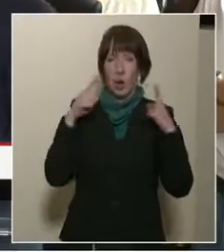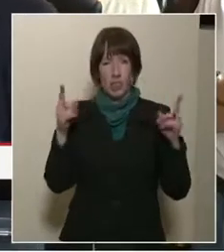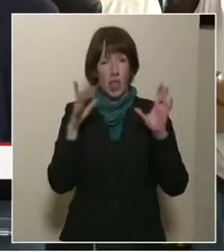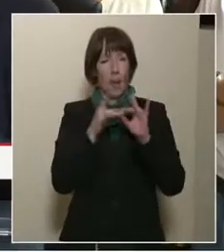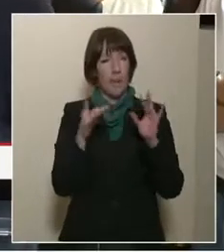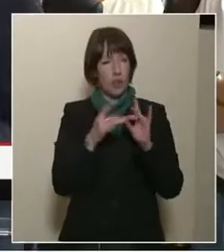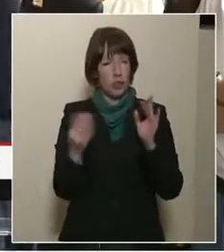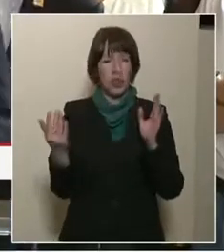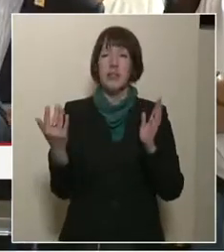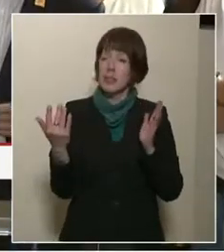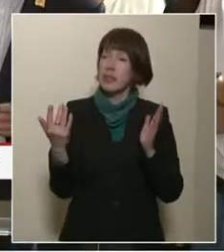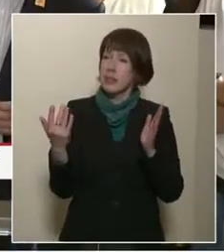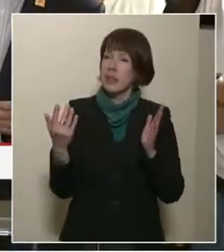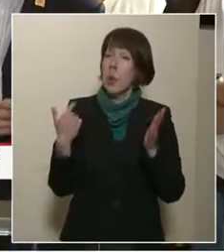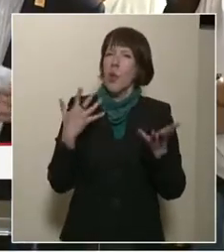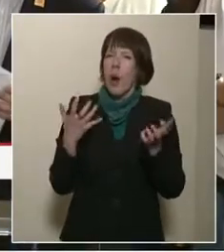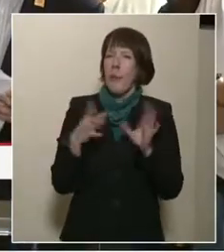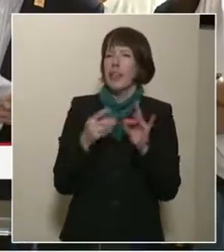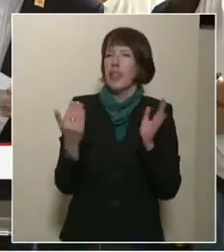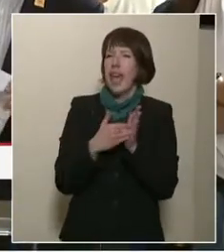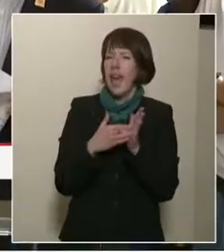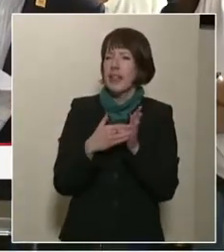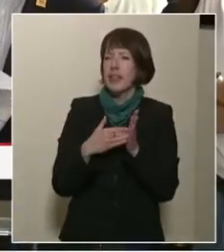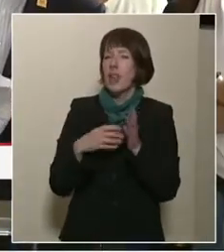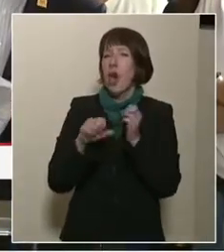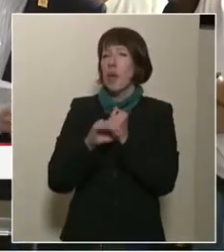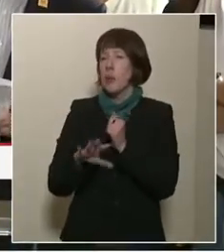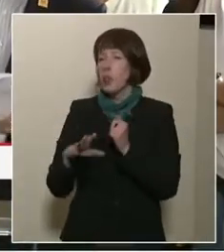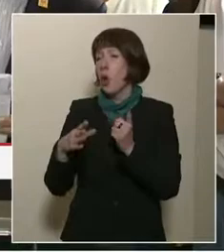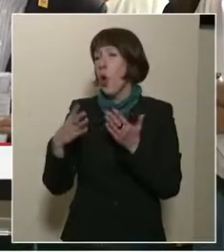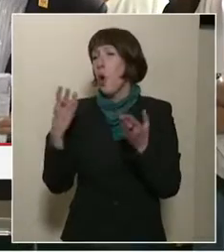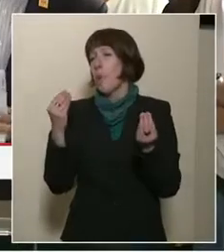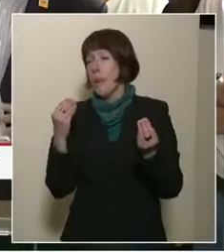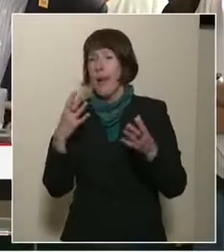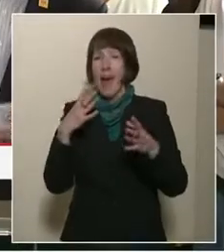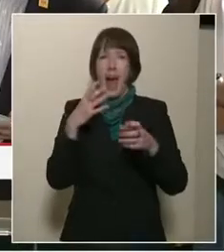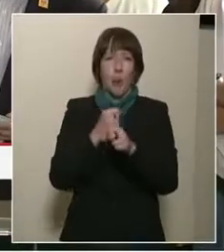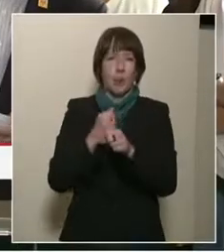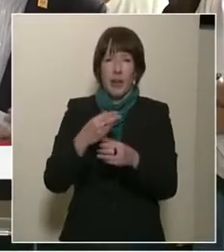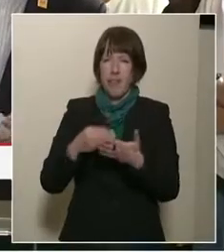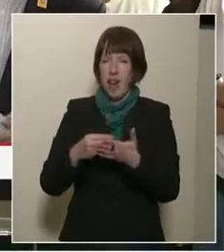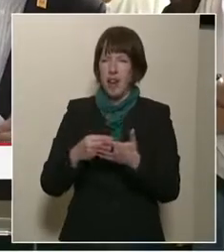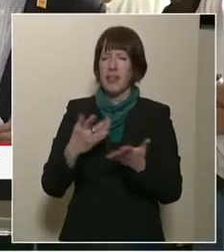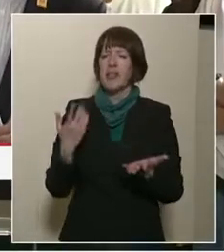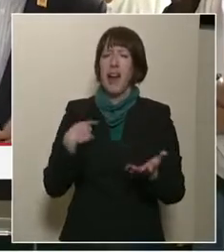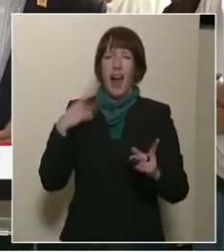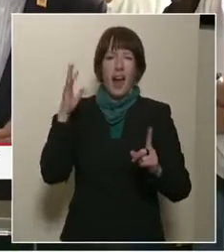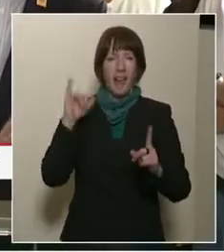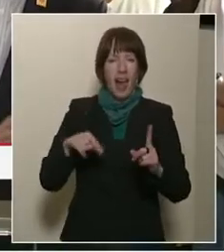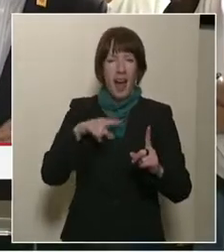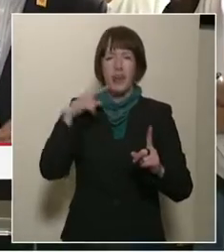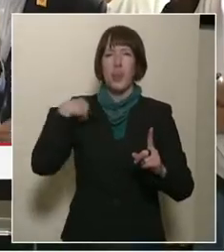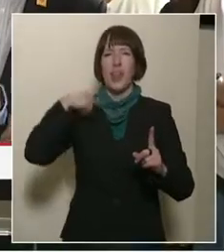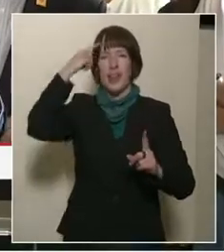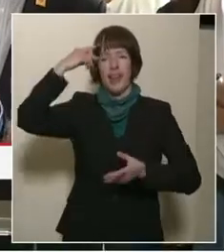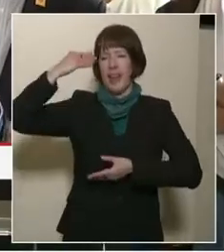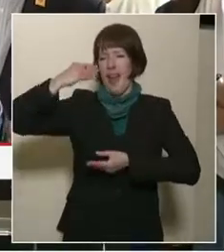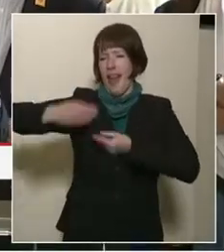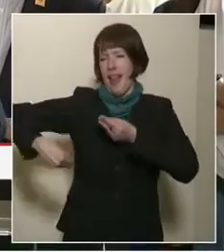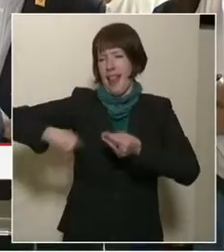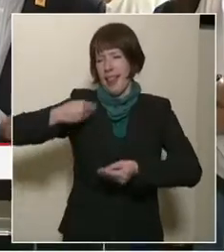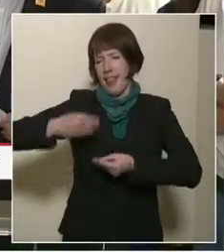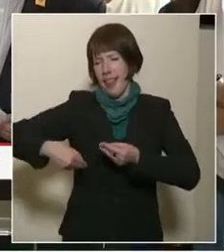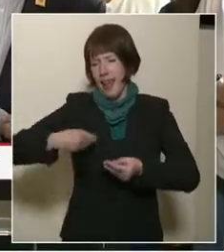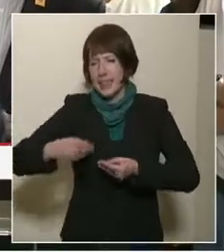it bears repeating. The Commercial Property Acquisition Fund, when we were thinking about that, we were thinking about legacy businesses like Ben's Chili